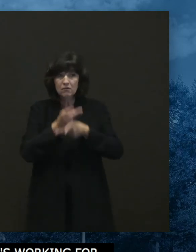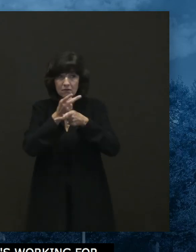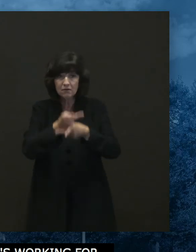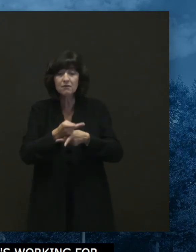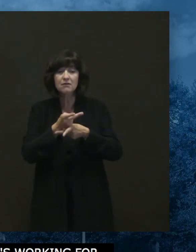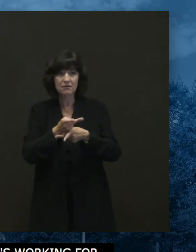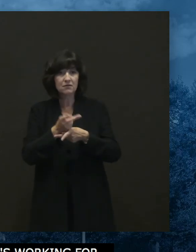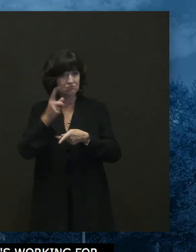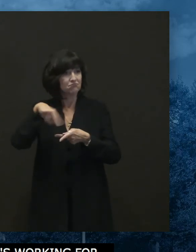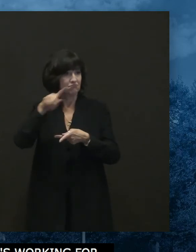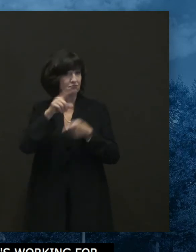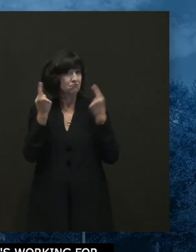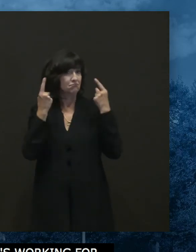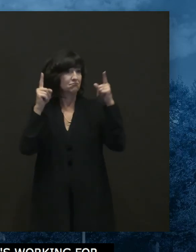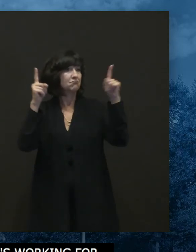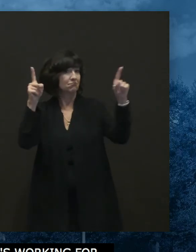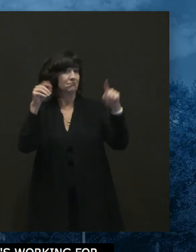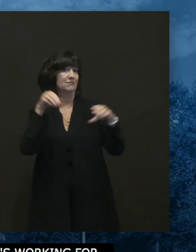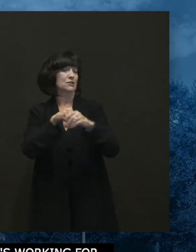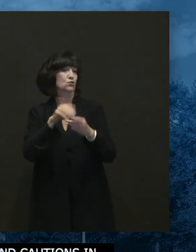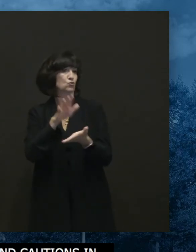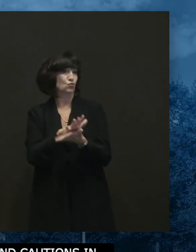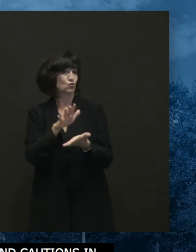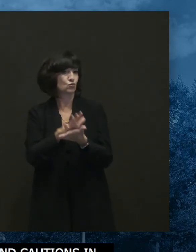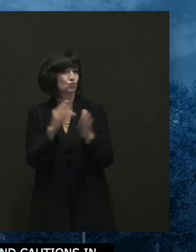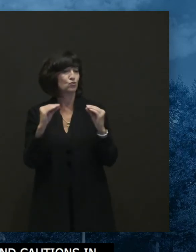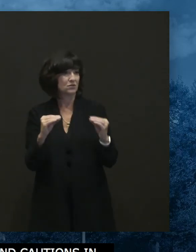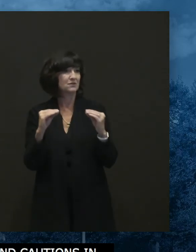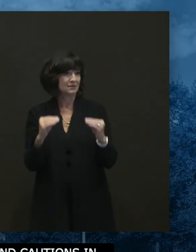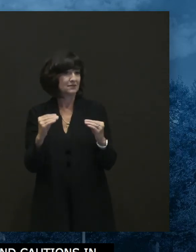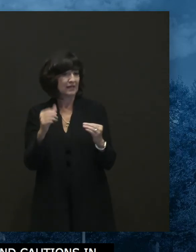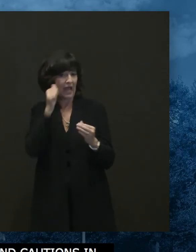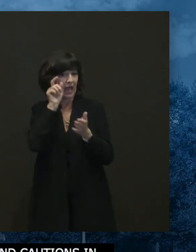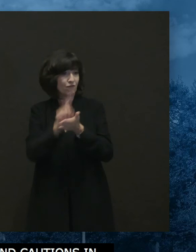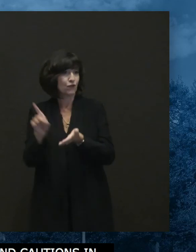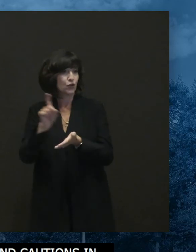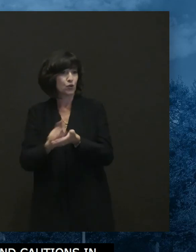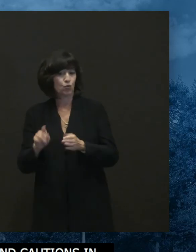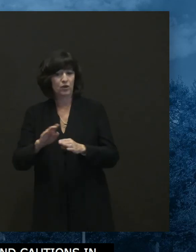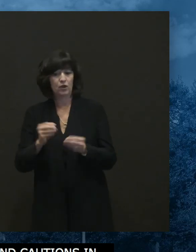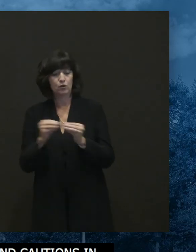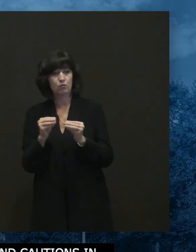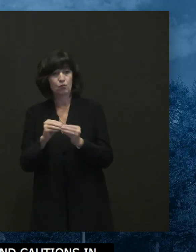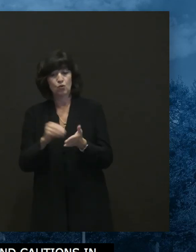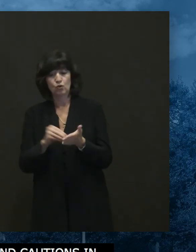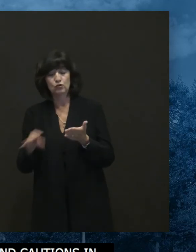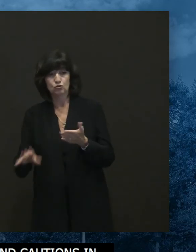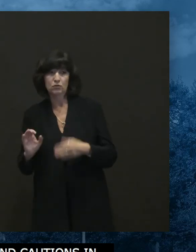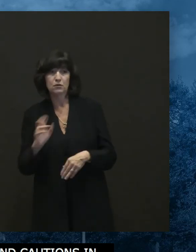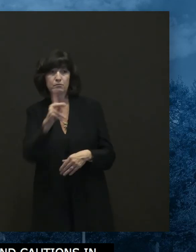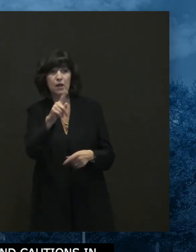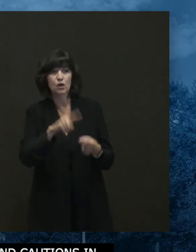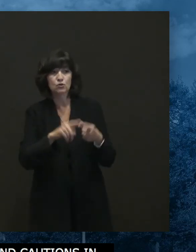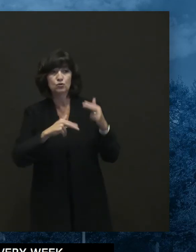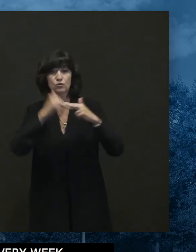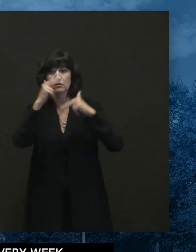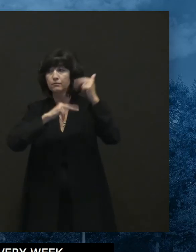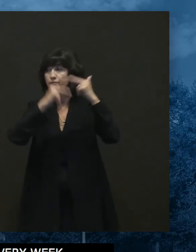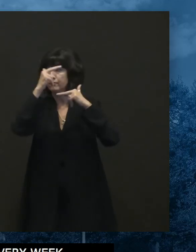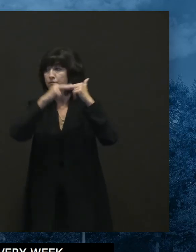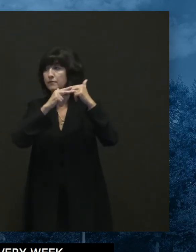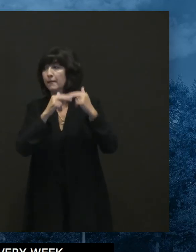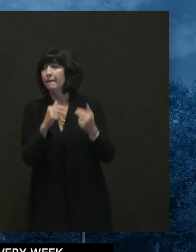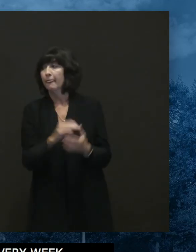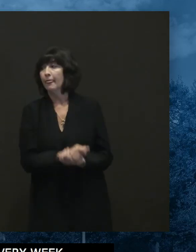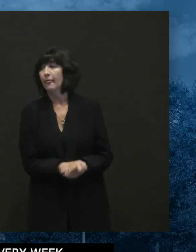in place, and we are seeing additional students rolling in every week. So And Dr. if I may, Sorry. Sarah, unless you had something to